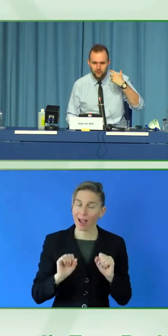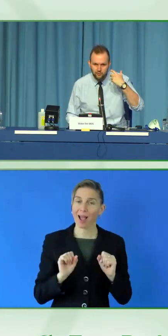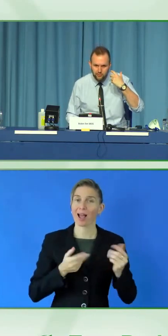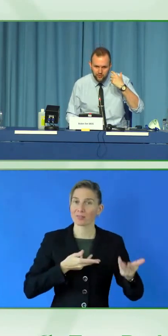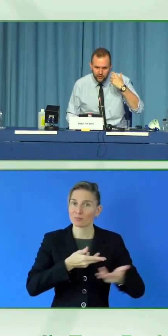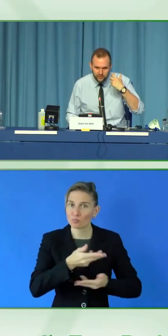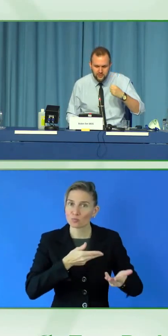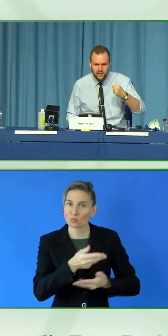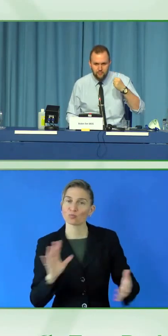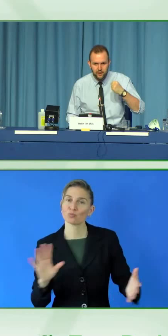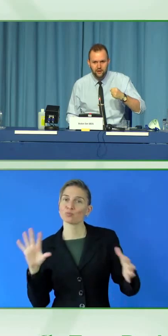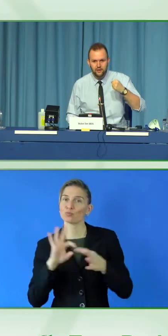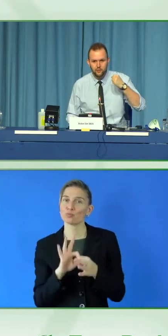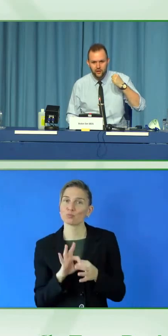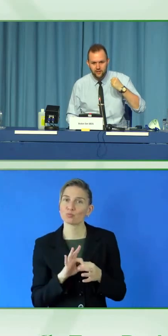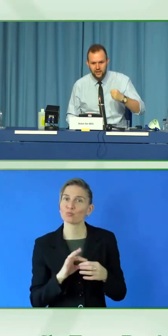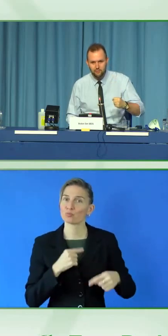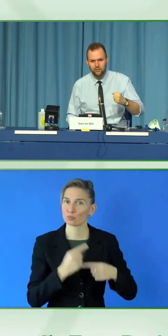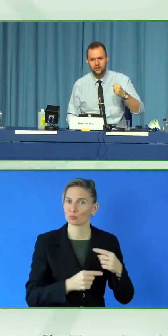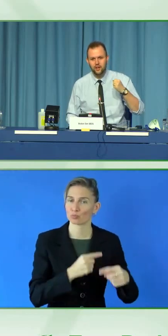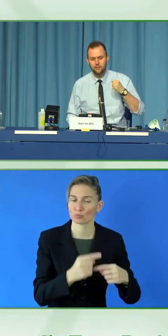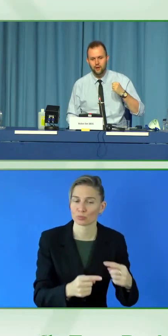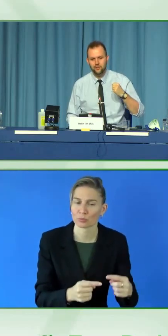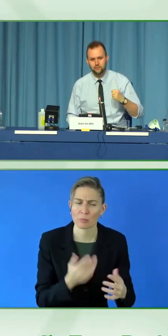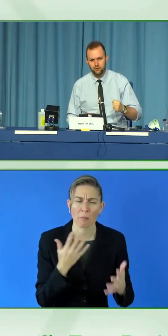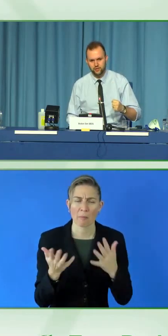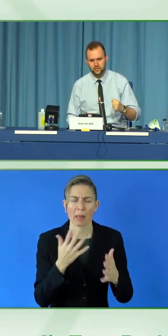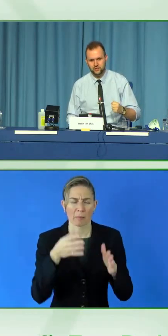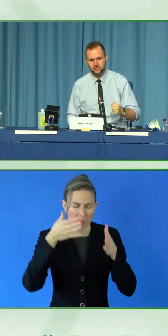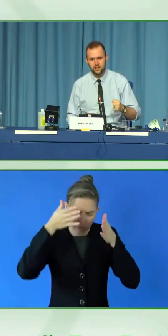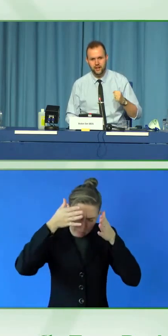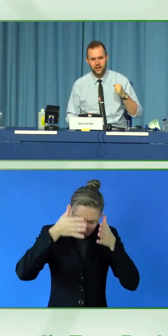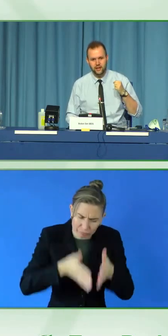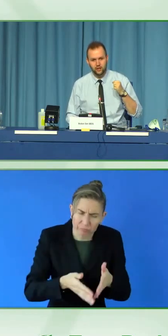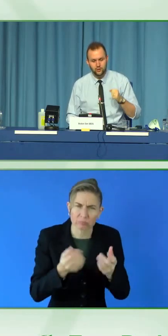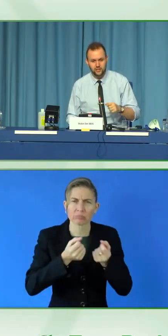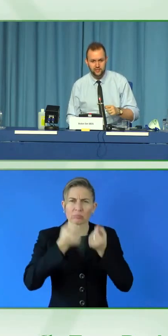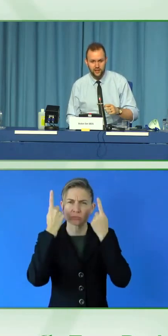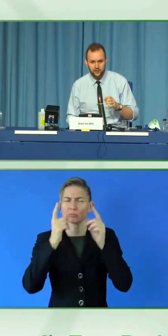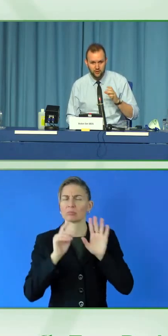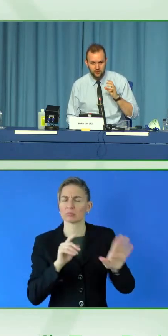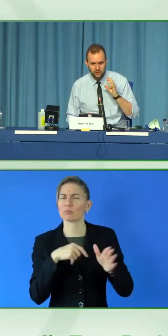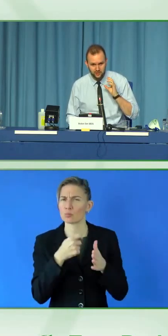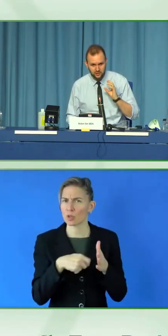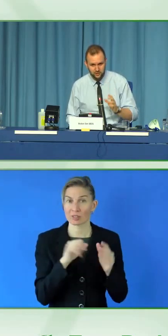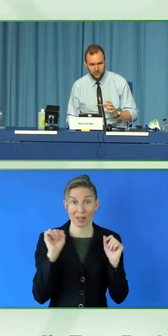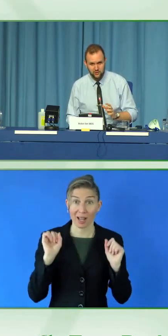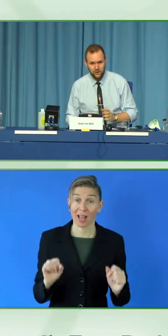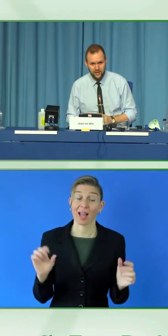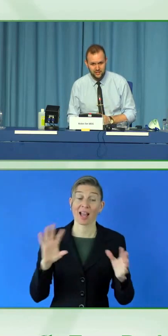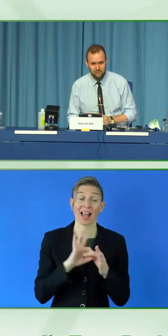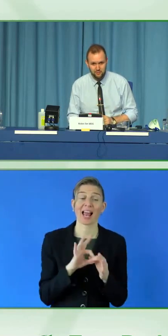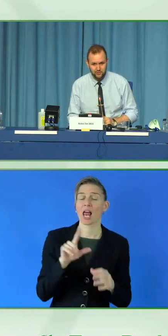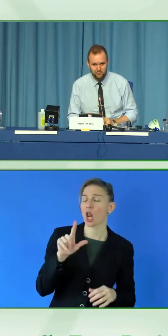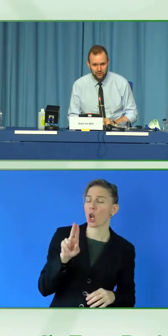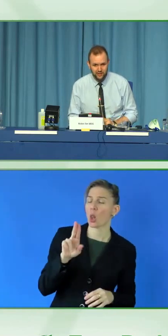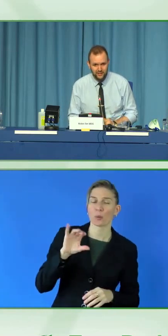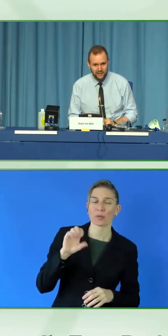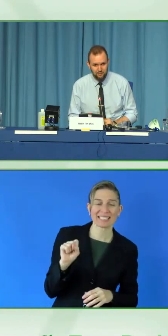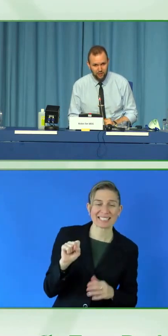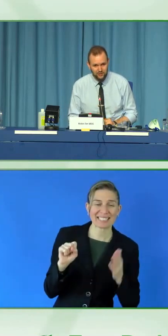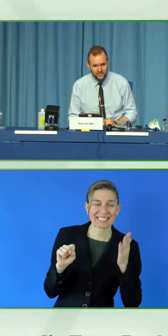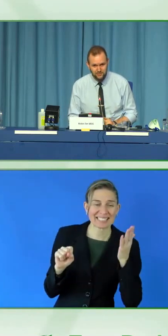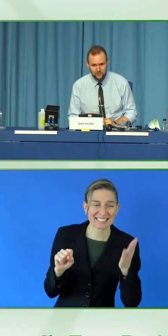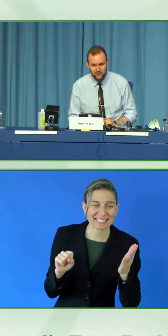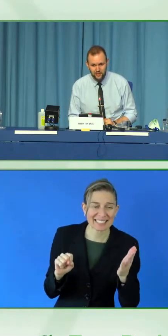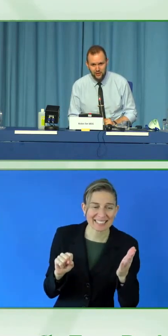to even understand better and more in depth about their projects. And Luis, I know you had some input to bring in.